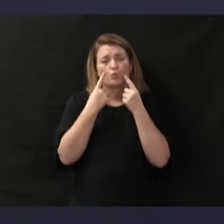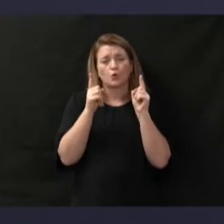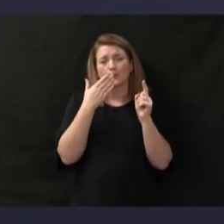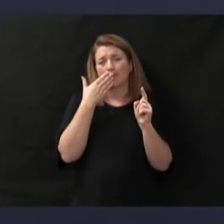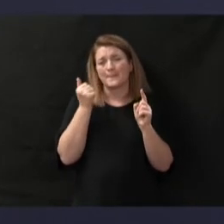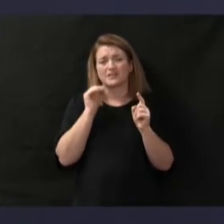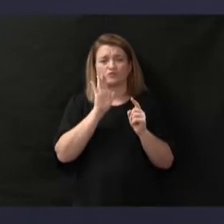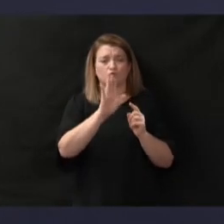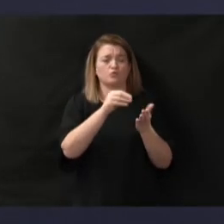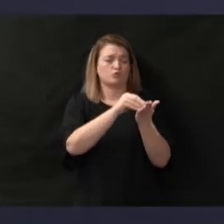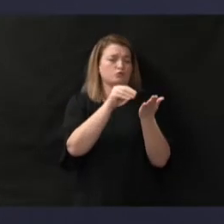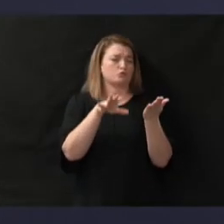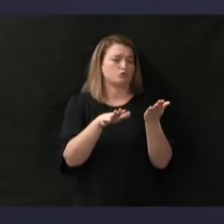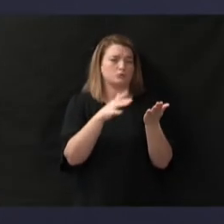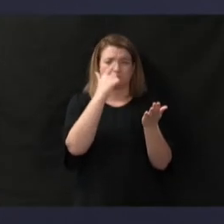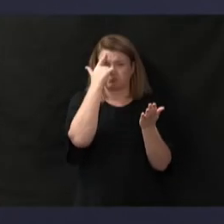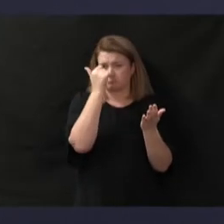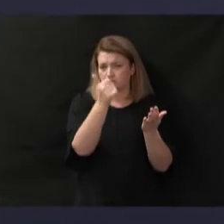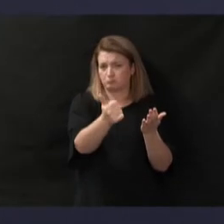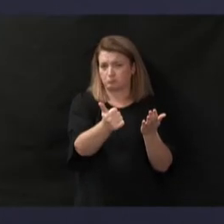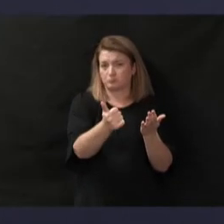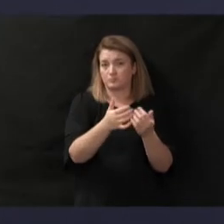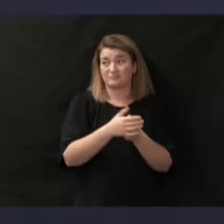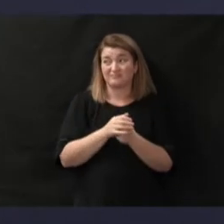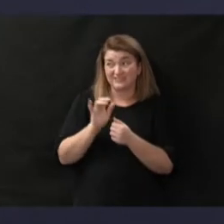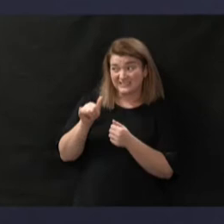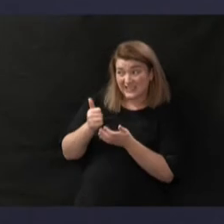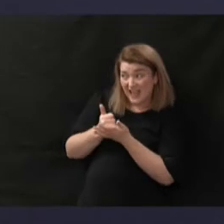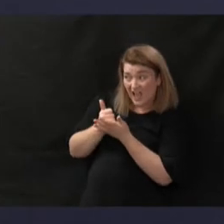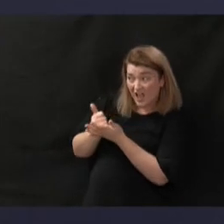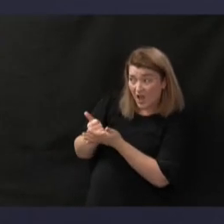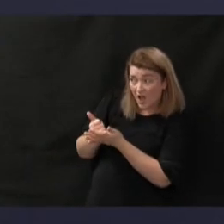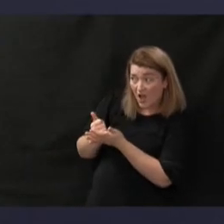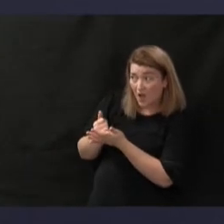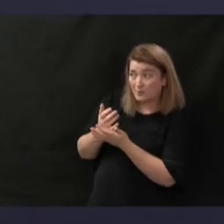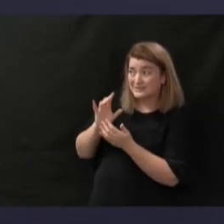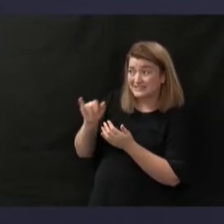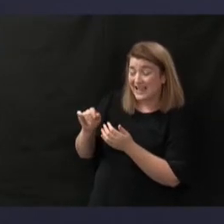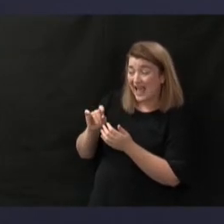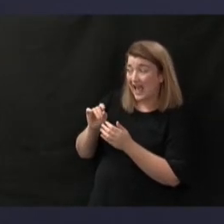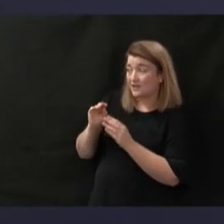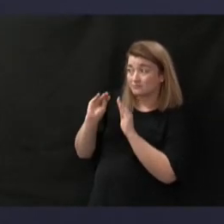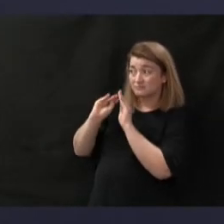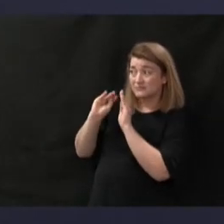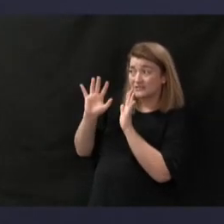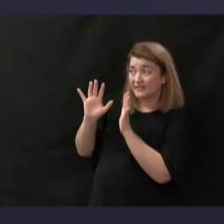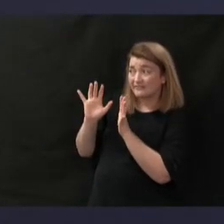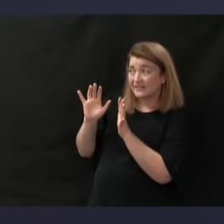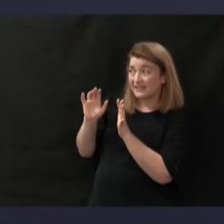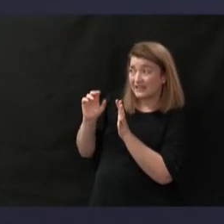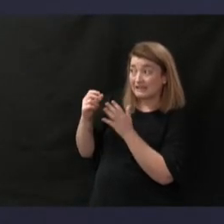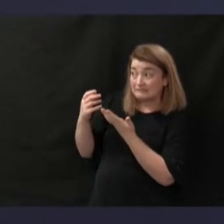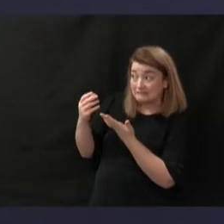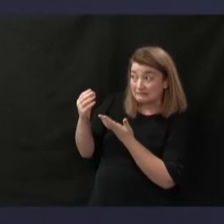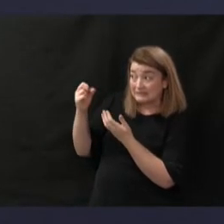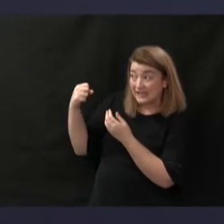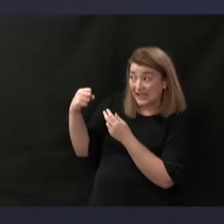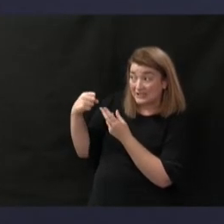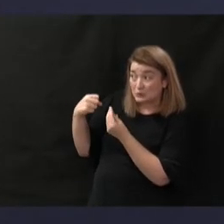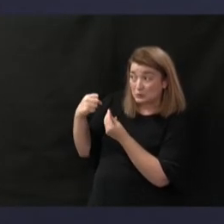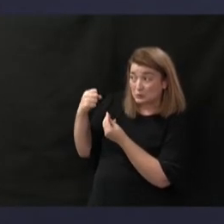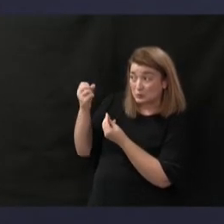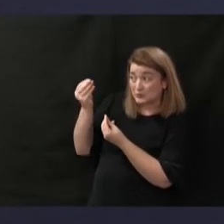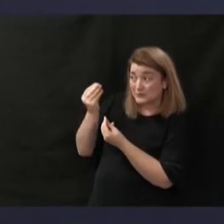So my person on Zoom, did that help? Did that answer your question? If you could shoot a yay or nay.